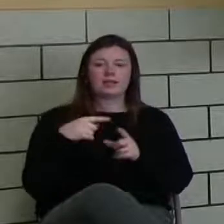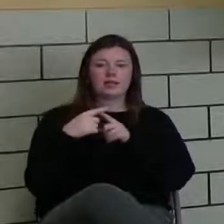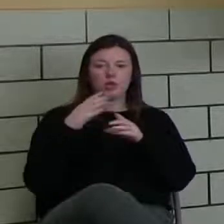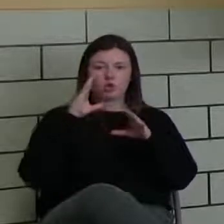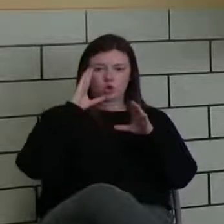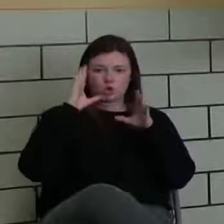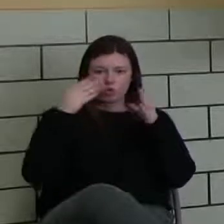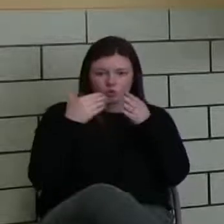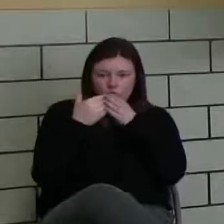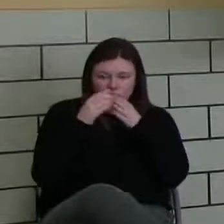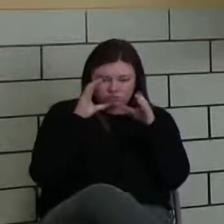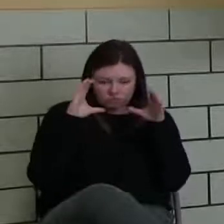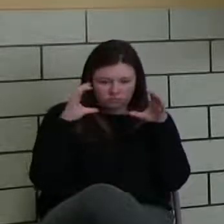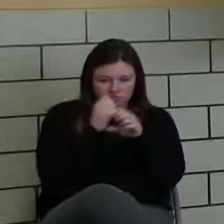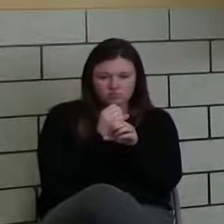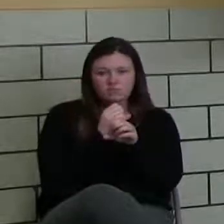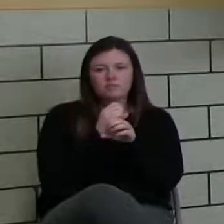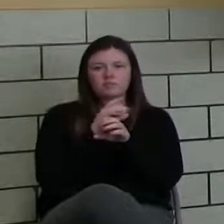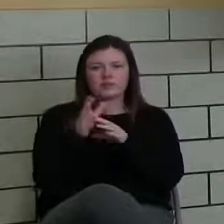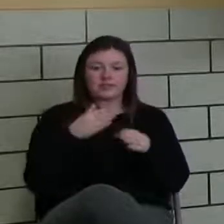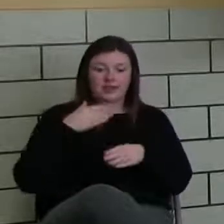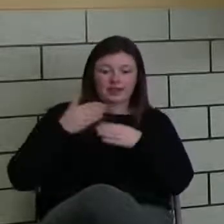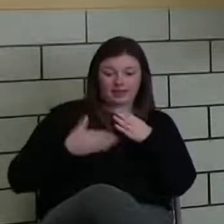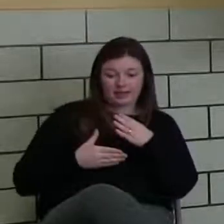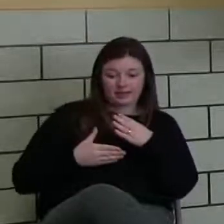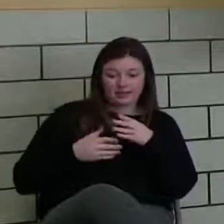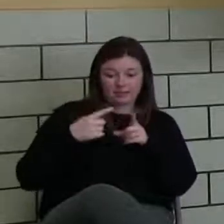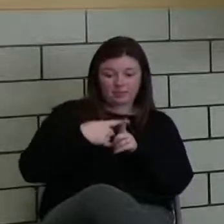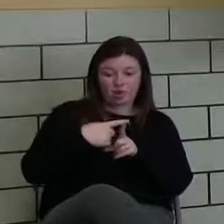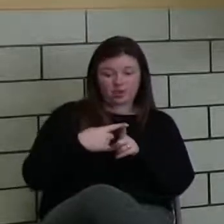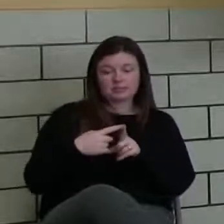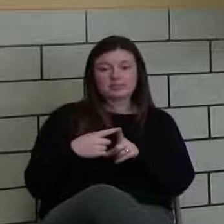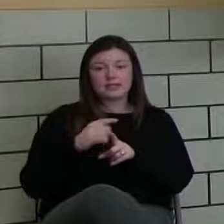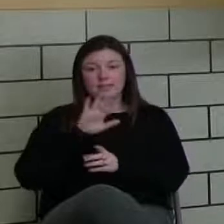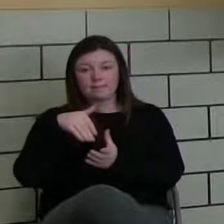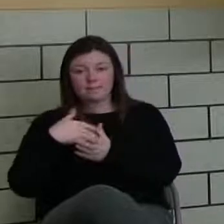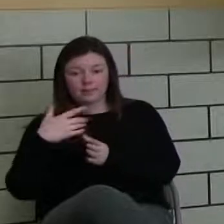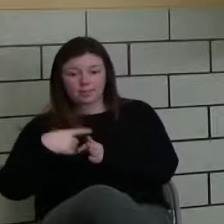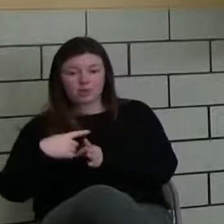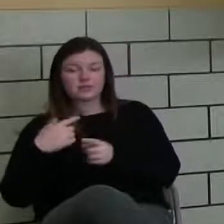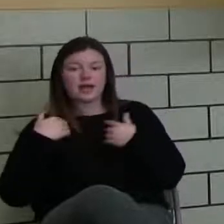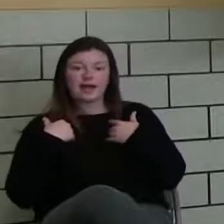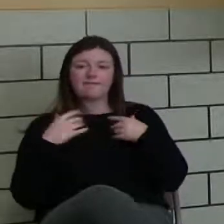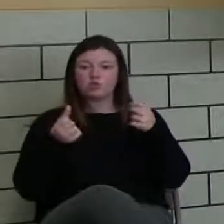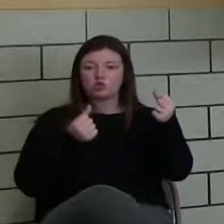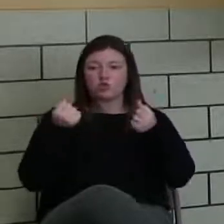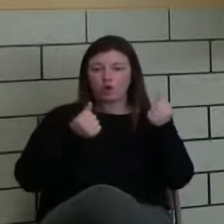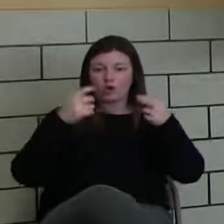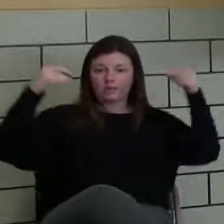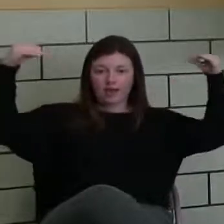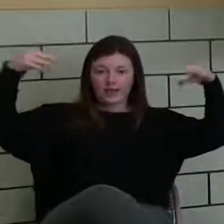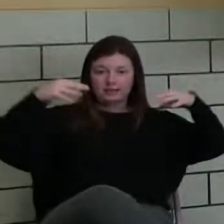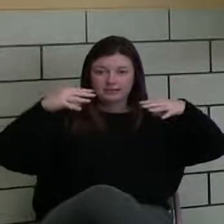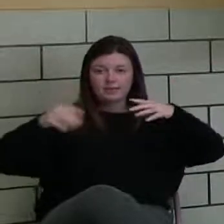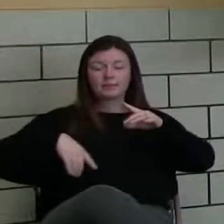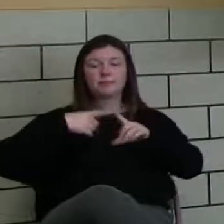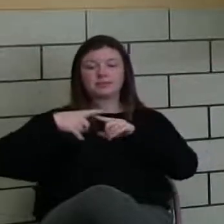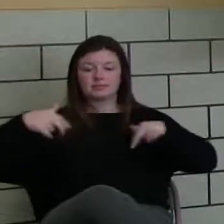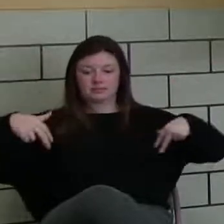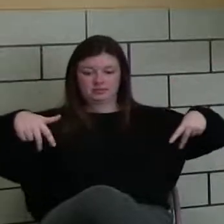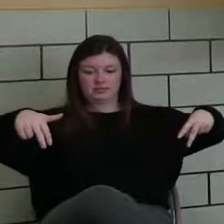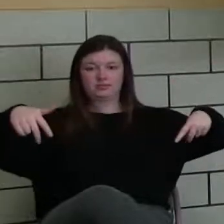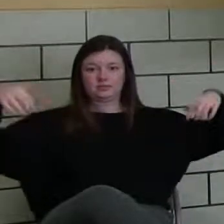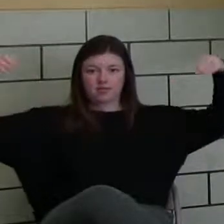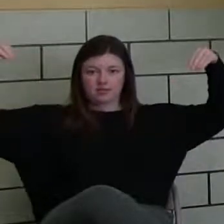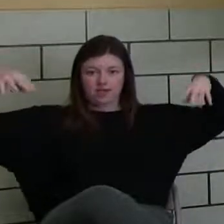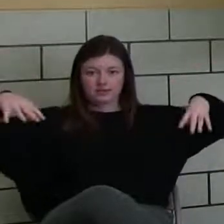And so at the ends of the blocks and at the mid blocks, we have vehicular lights. Throughout the sidewalks, we have pedestrian lights. And in certain areas